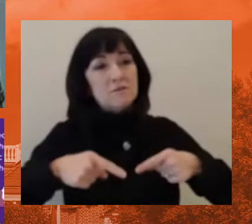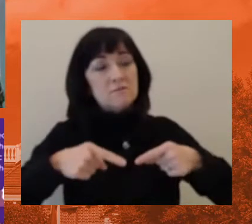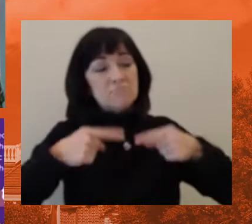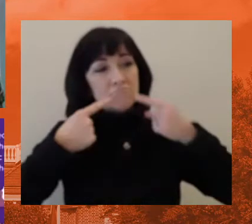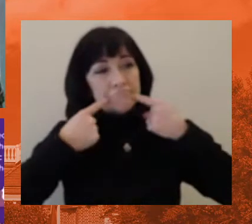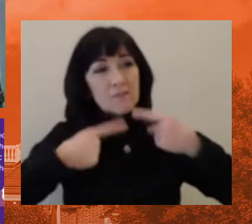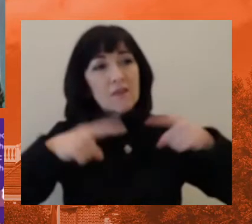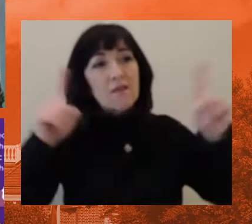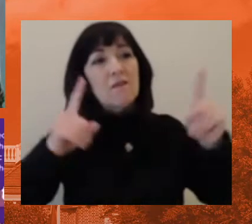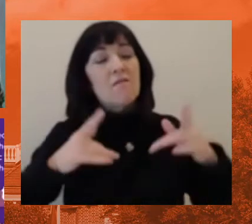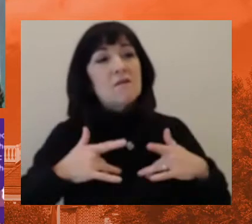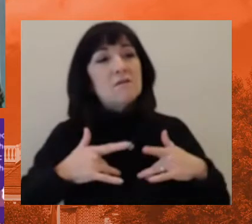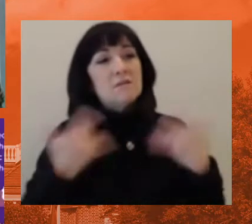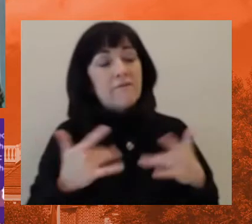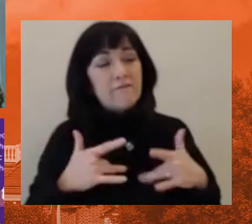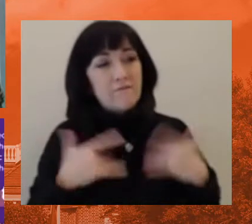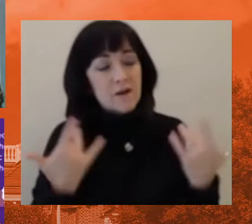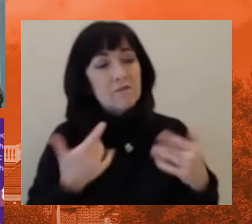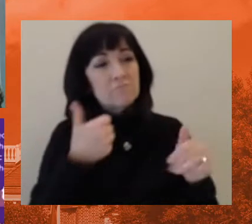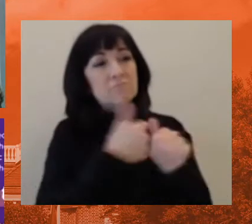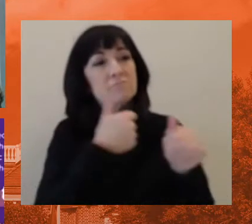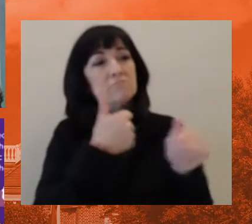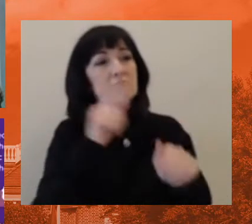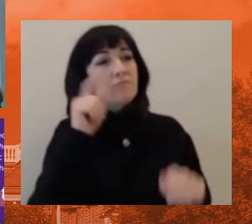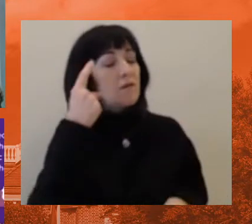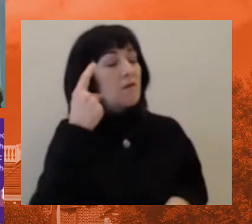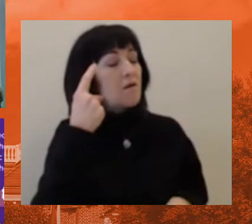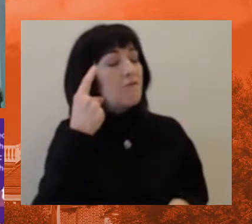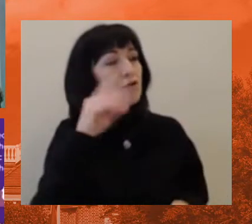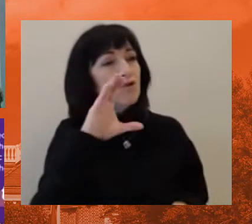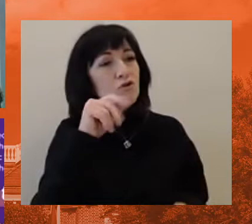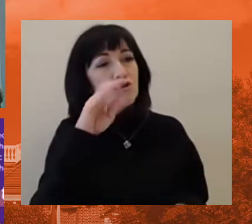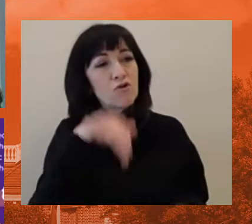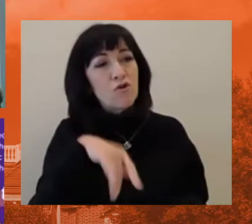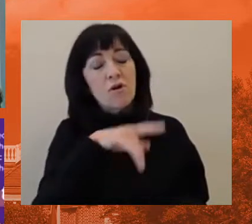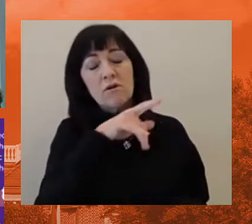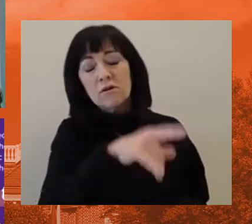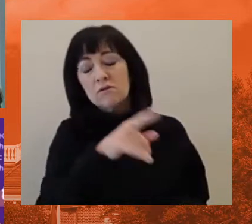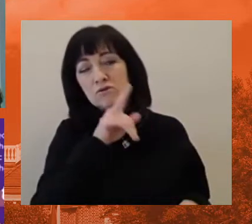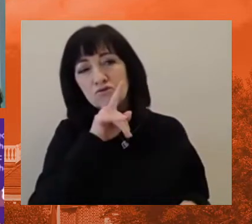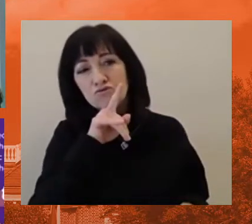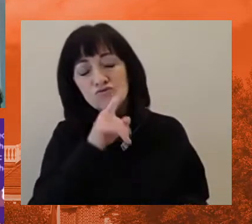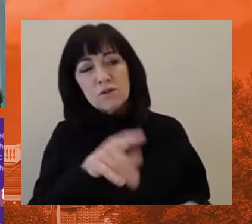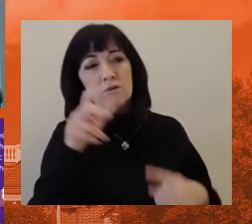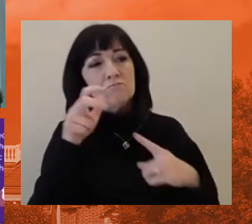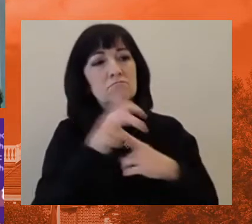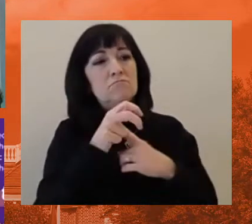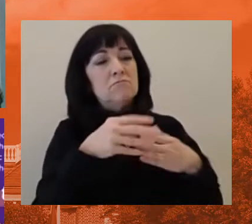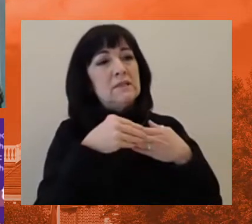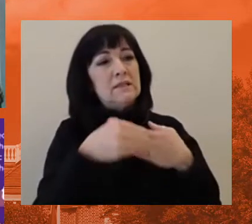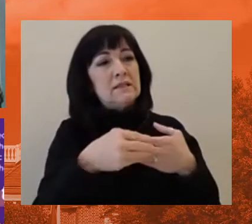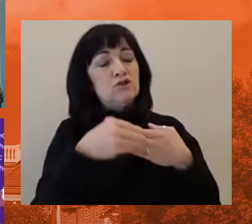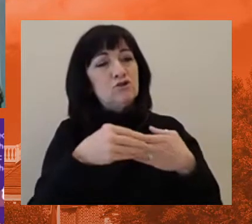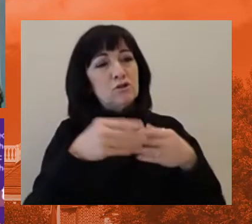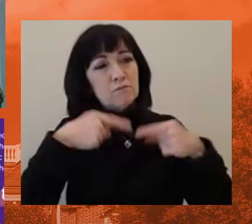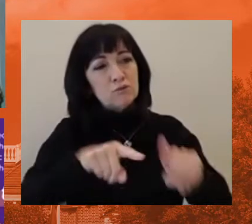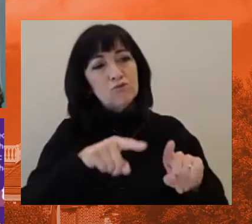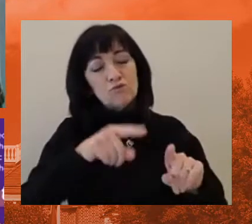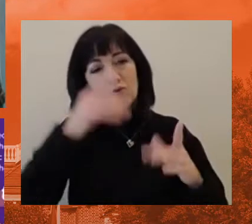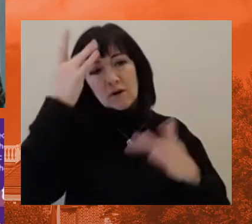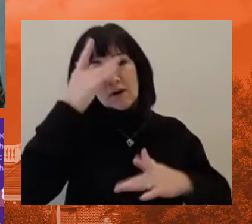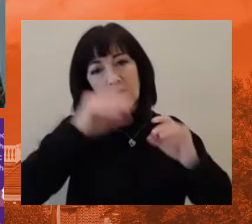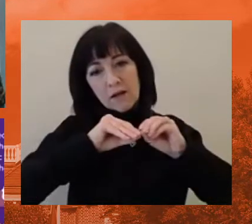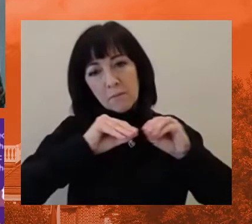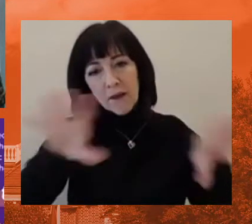signing. Governor Carney, you've demonstrated remarkable leadership for our state during the pandemic and in the challenge to reduce and